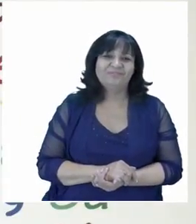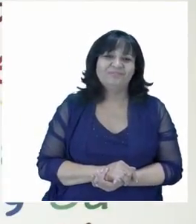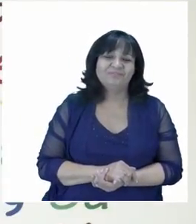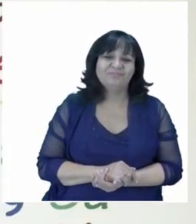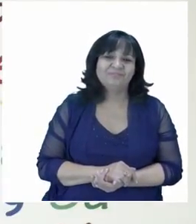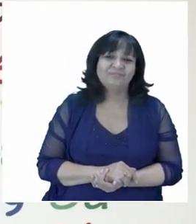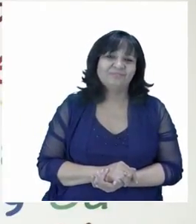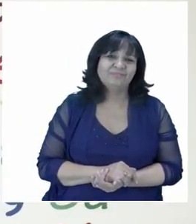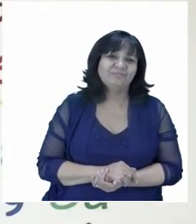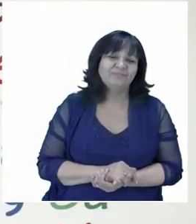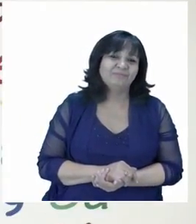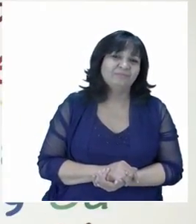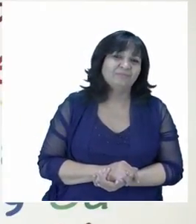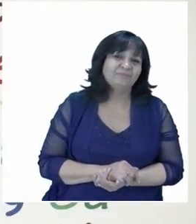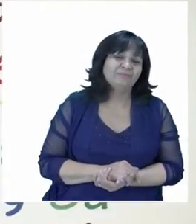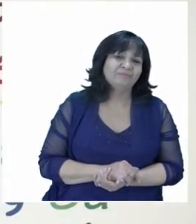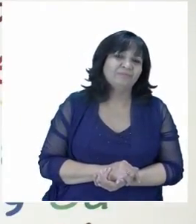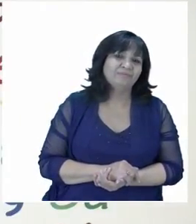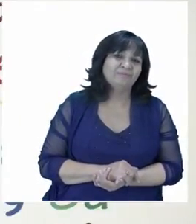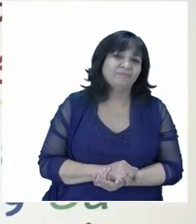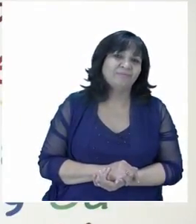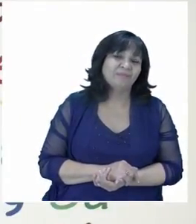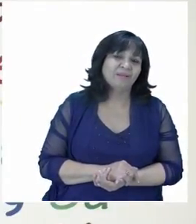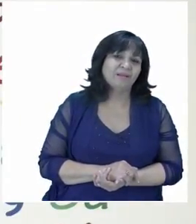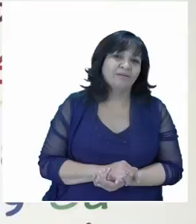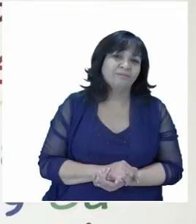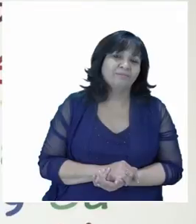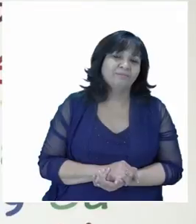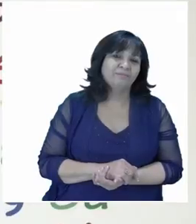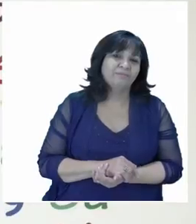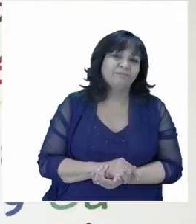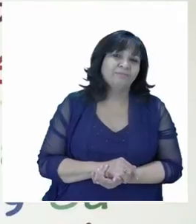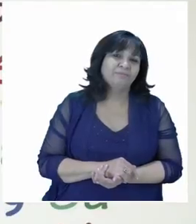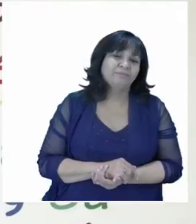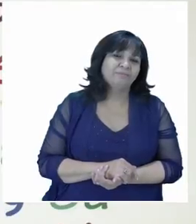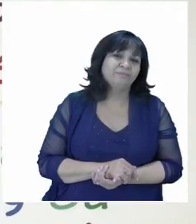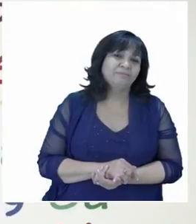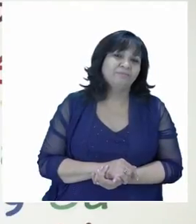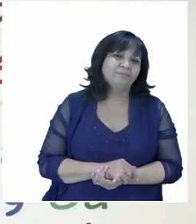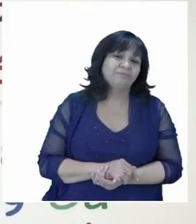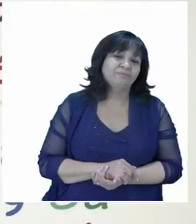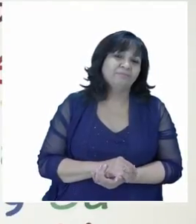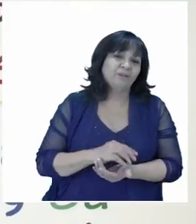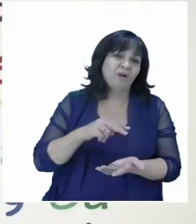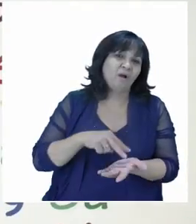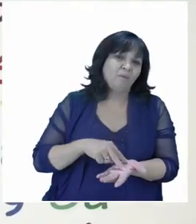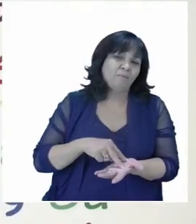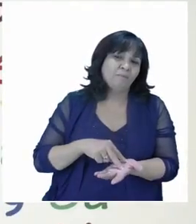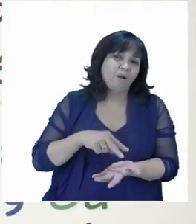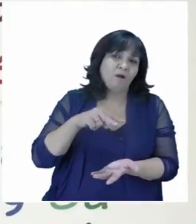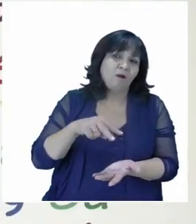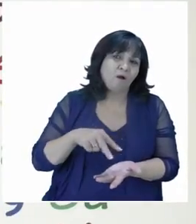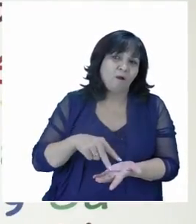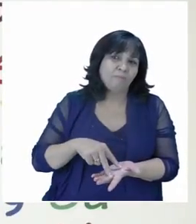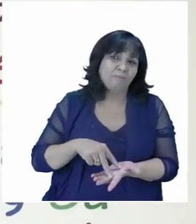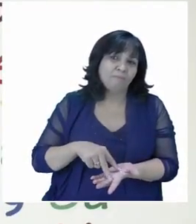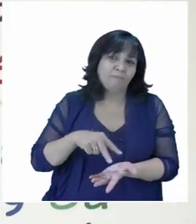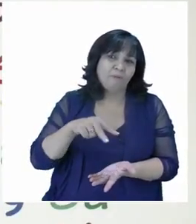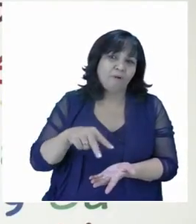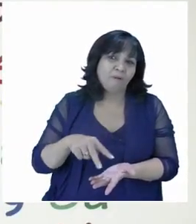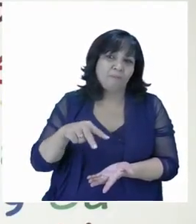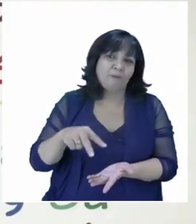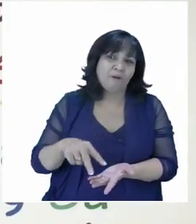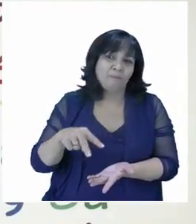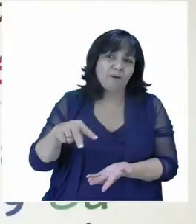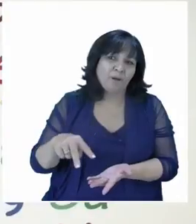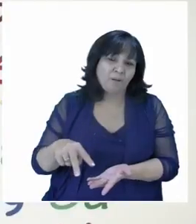Let's continue. Hop, hop, hop, hop, hop. hop, hop,